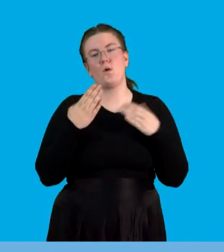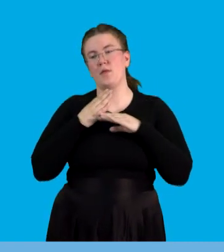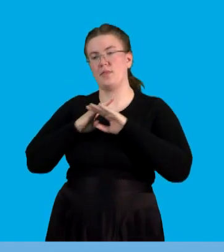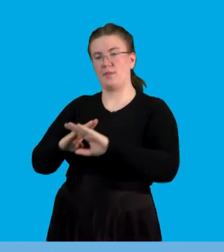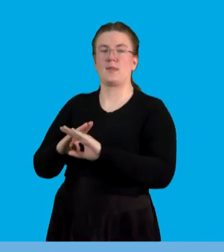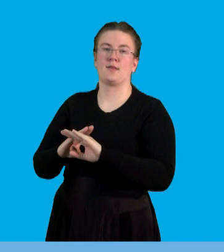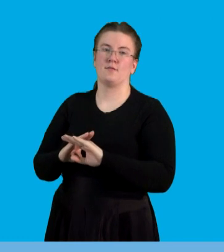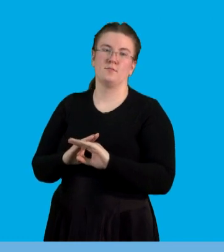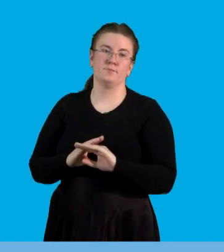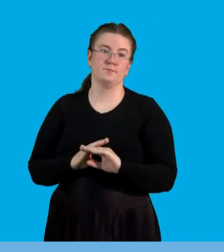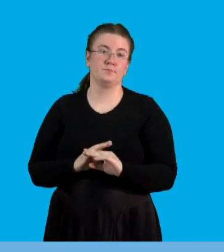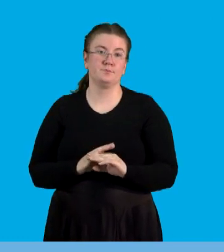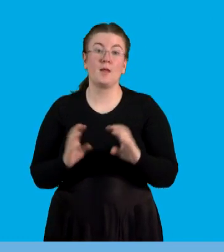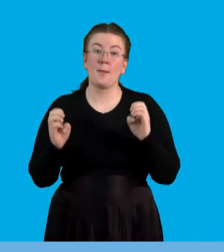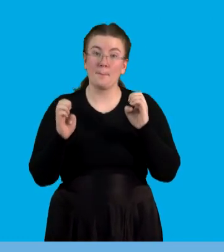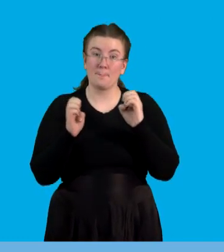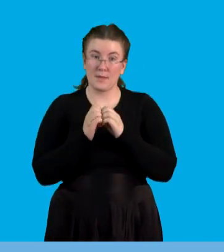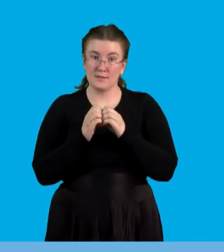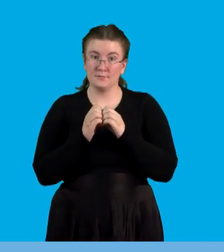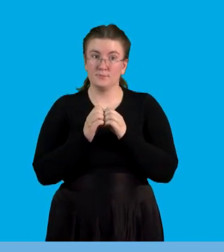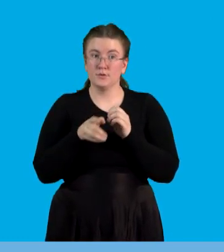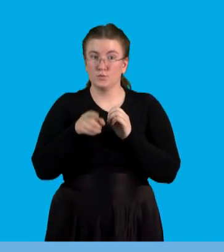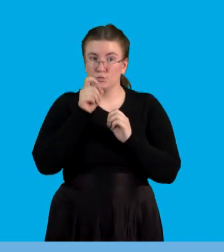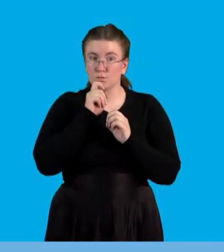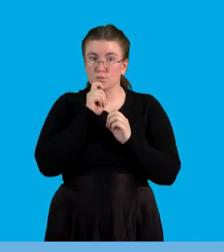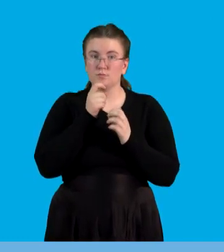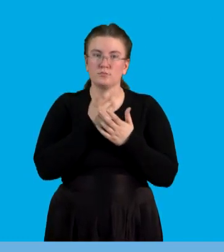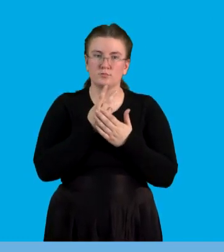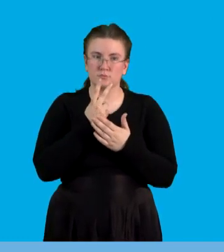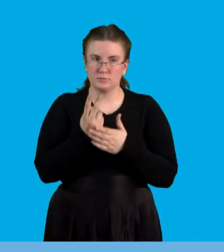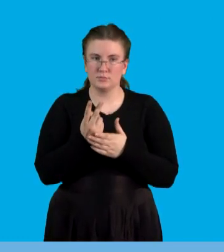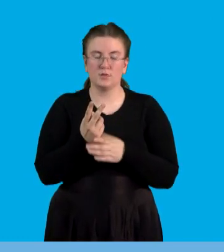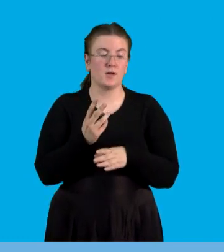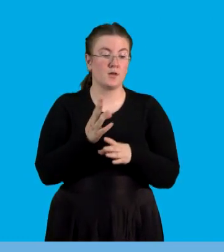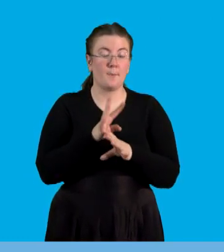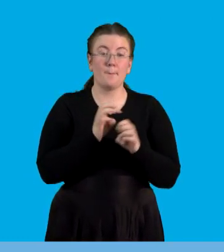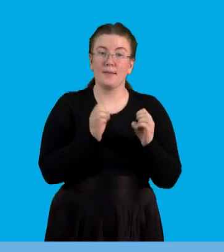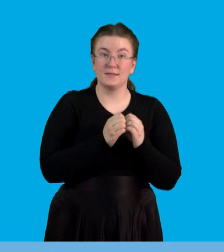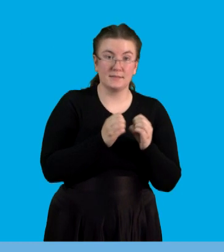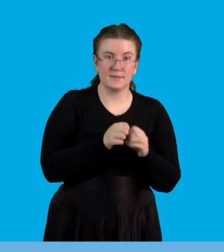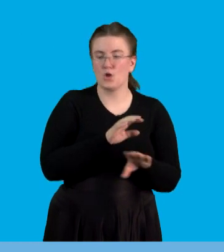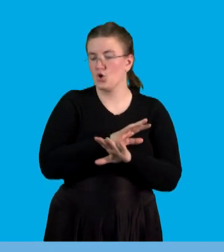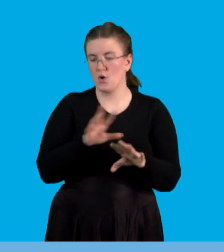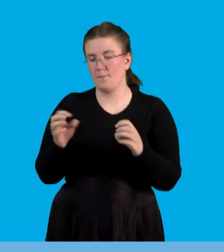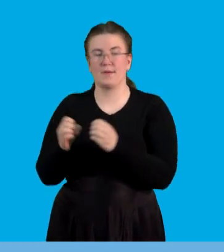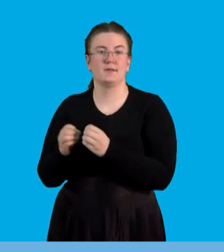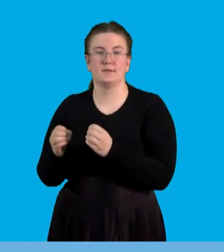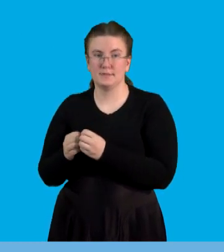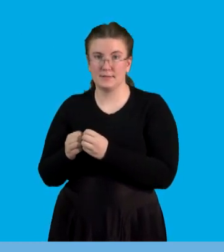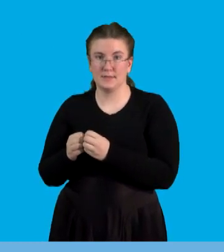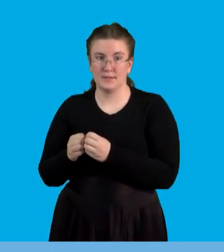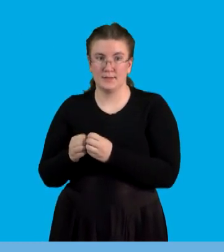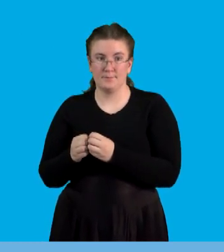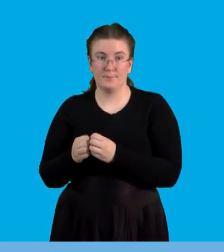repulsive. Magnetic force or magnetism is used to distinguish between magnetic and non-magnetic